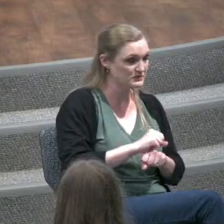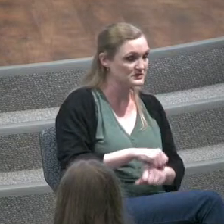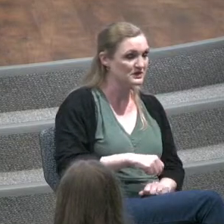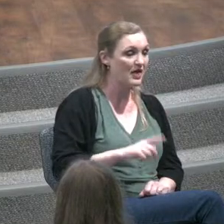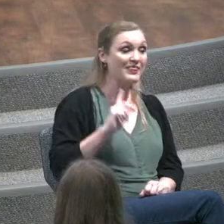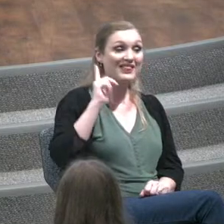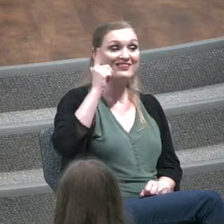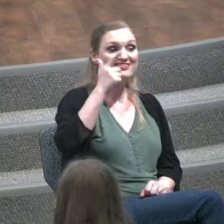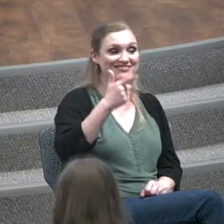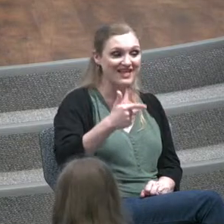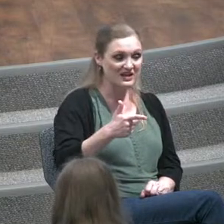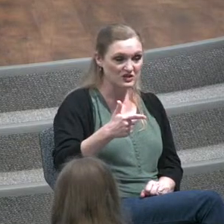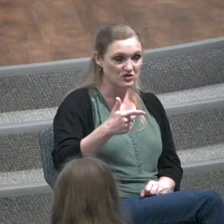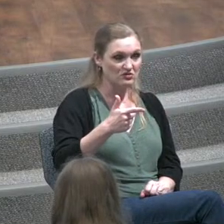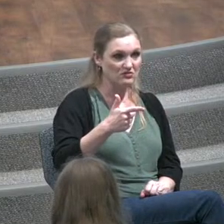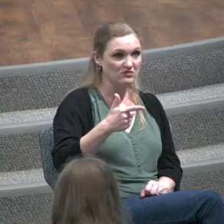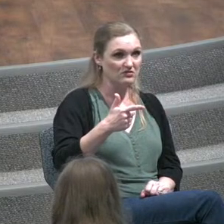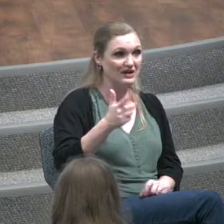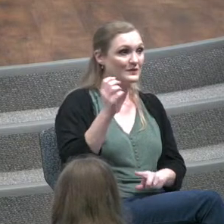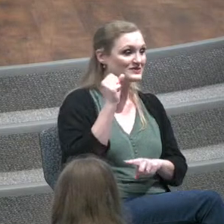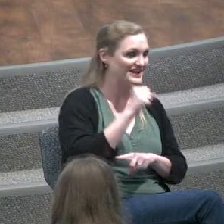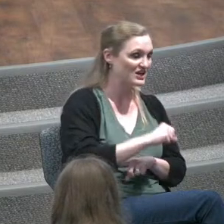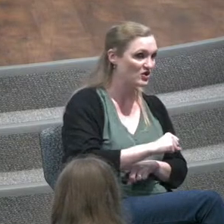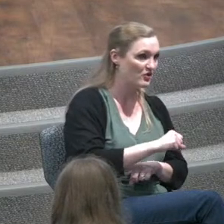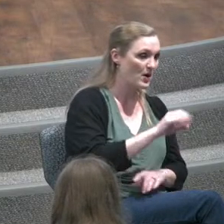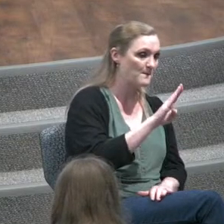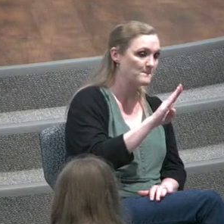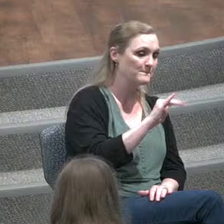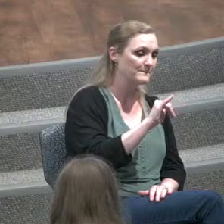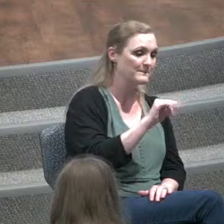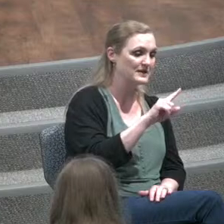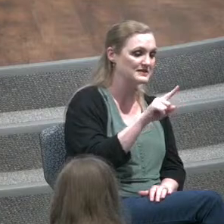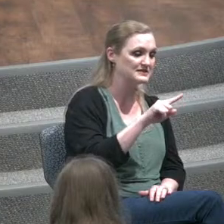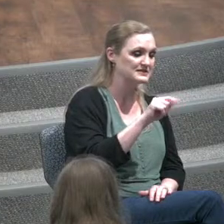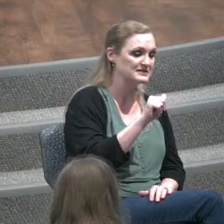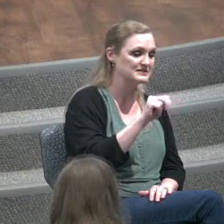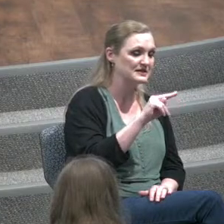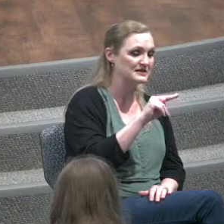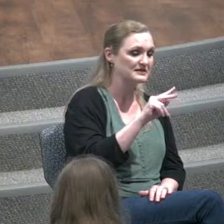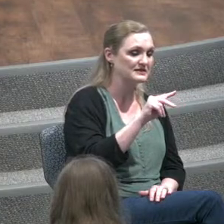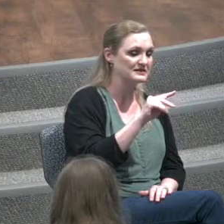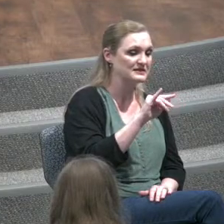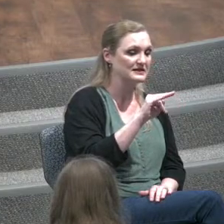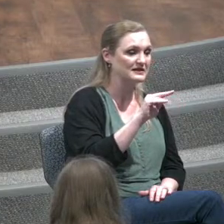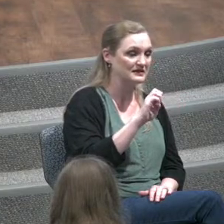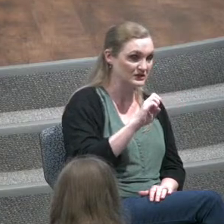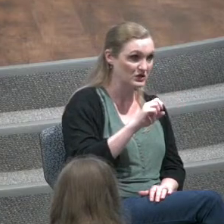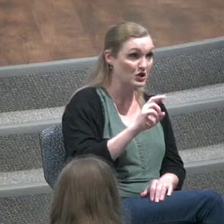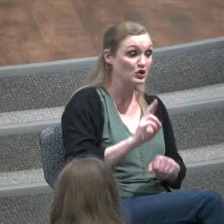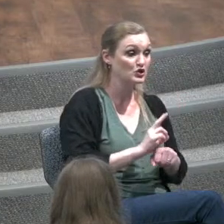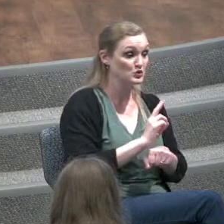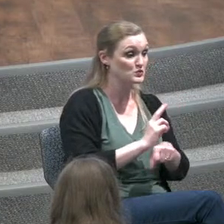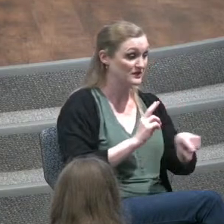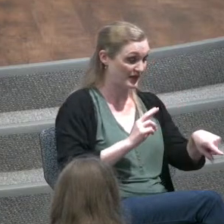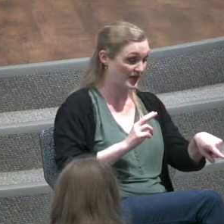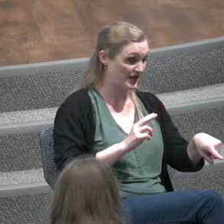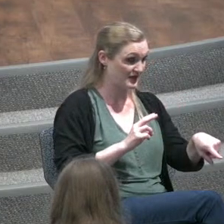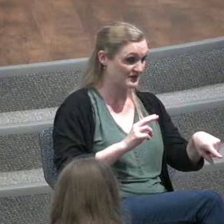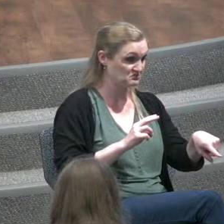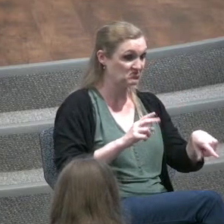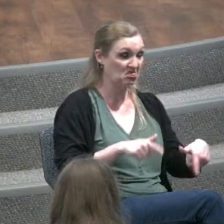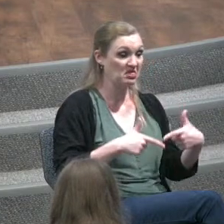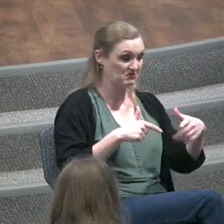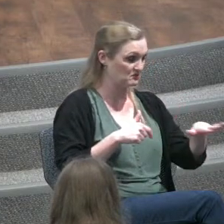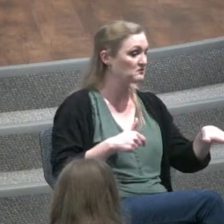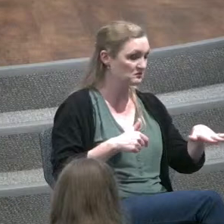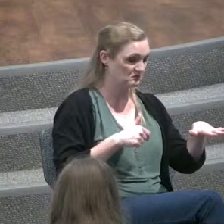that. And then later on, it was taken over by the Byzantines, who used that as a place of